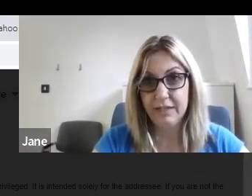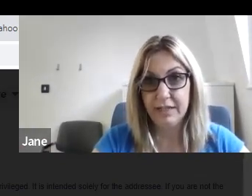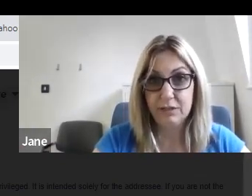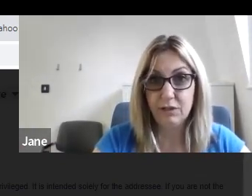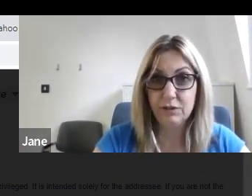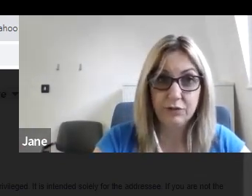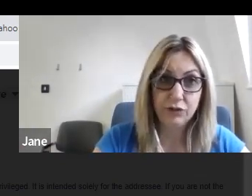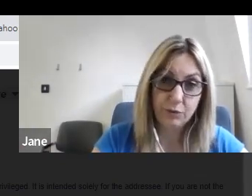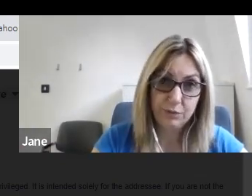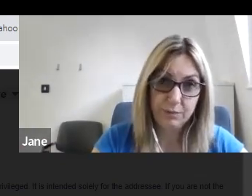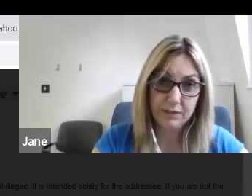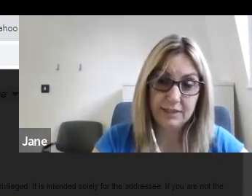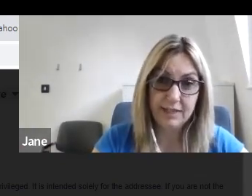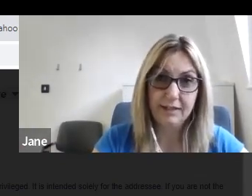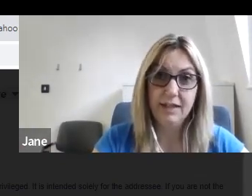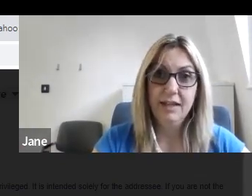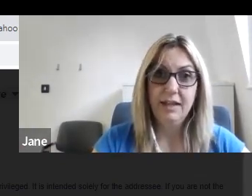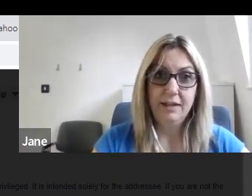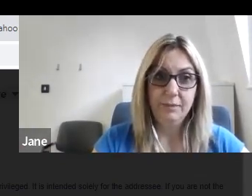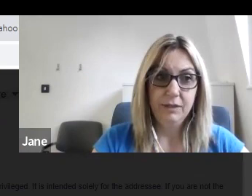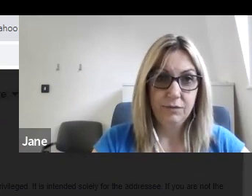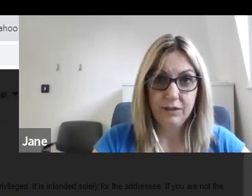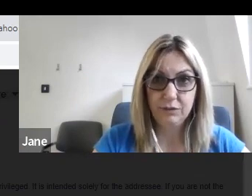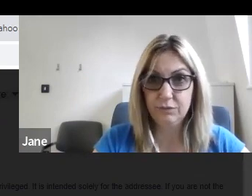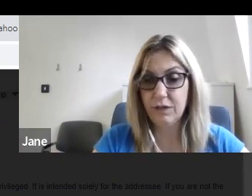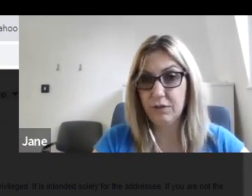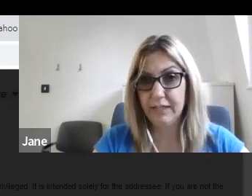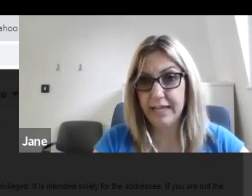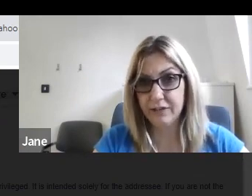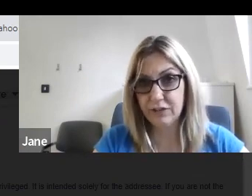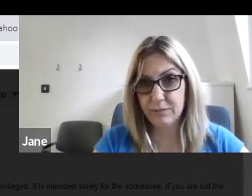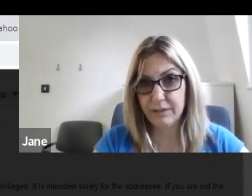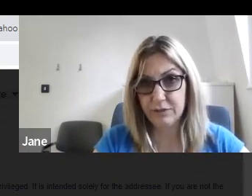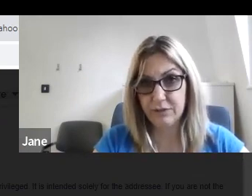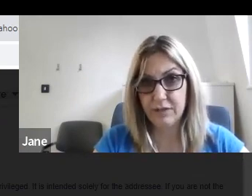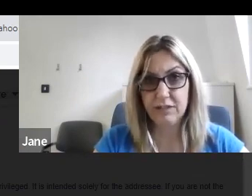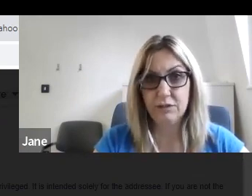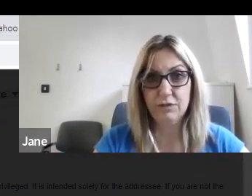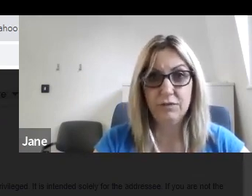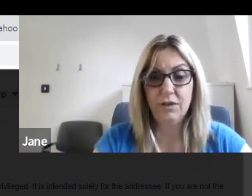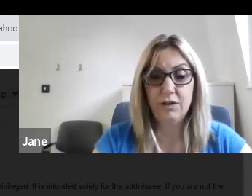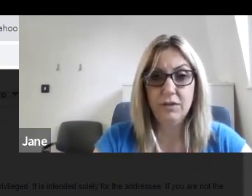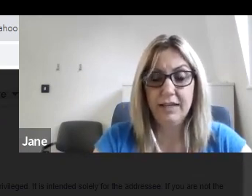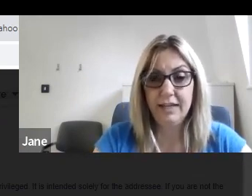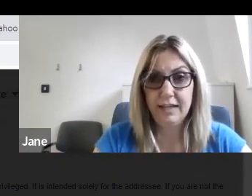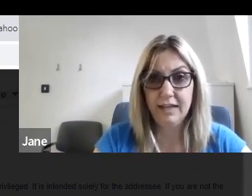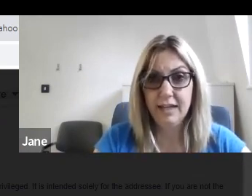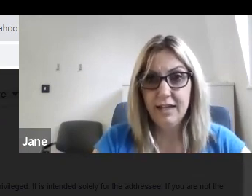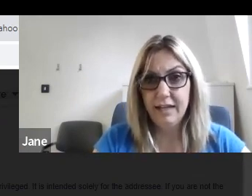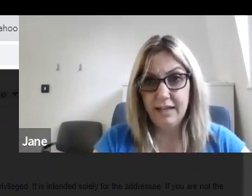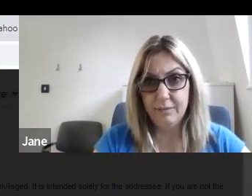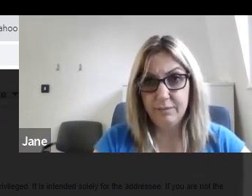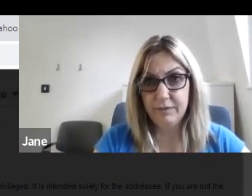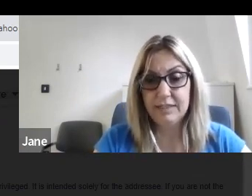people being able to hold down jobs, because they can feel overly anxious about lots of things, lots of